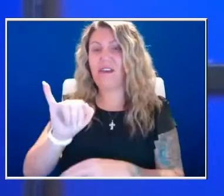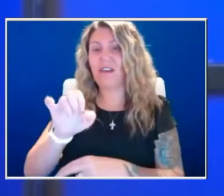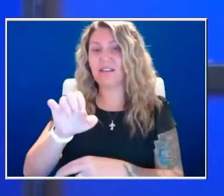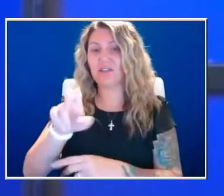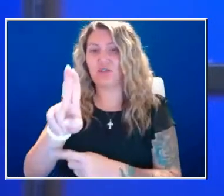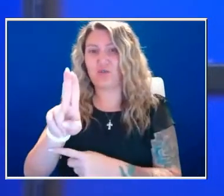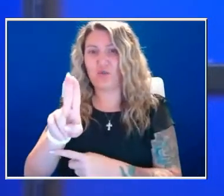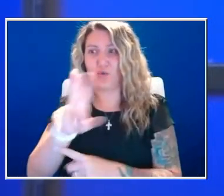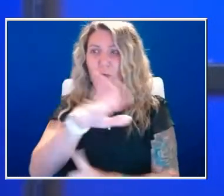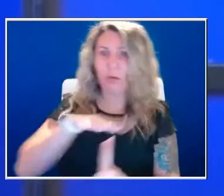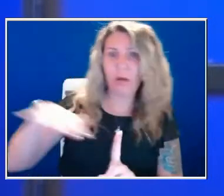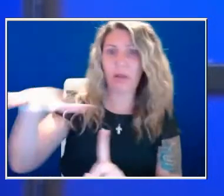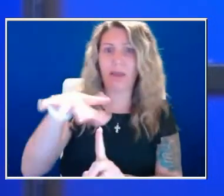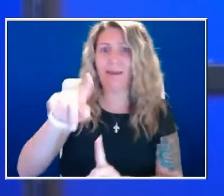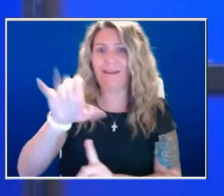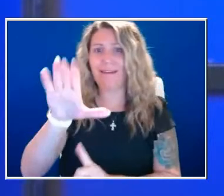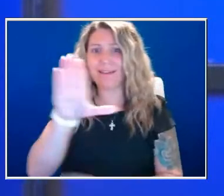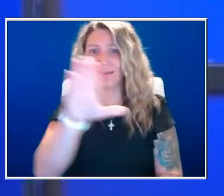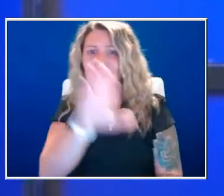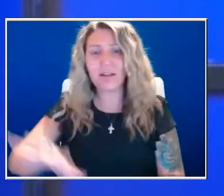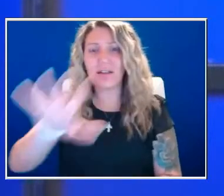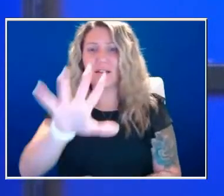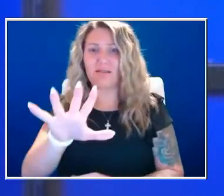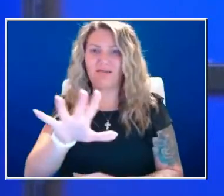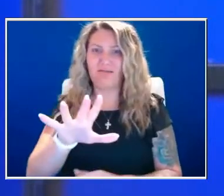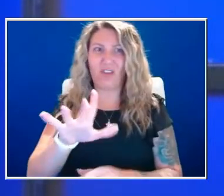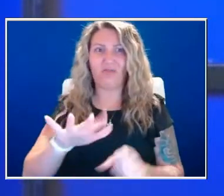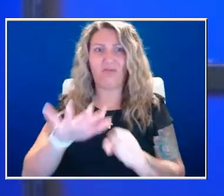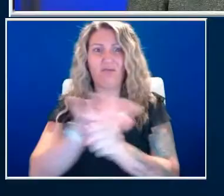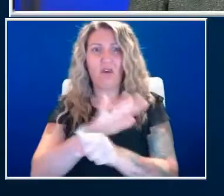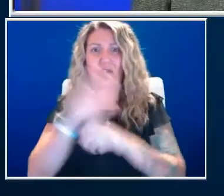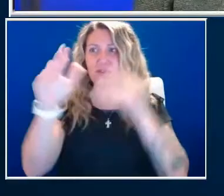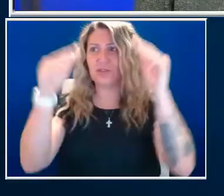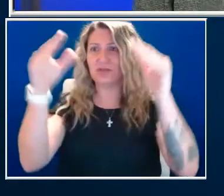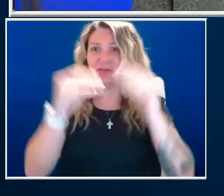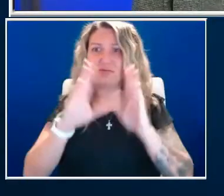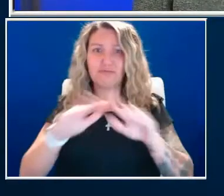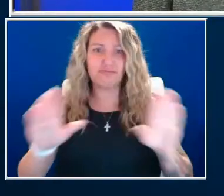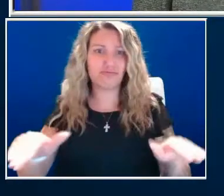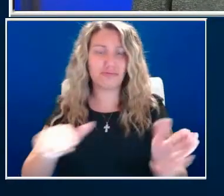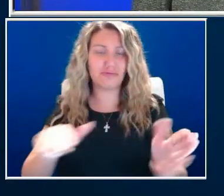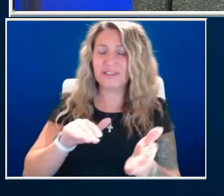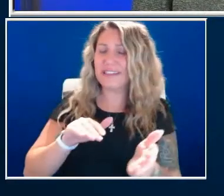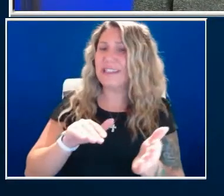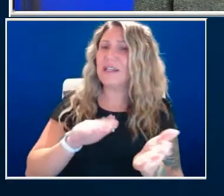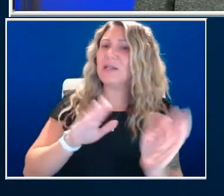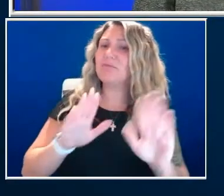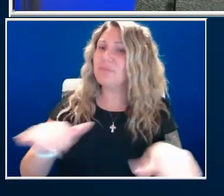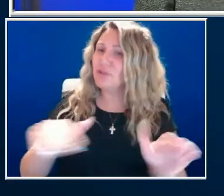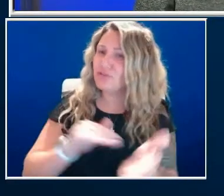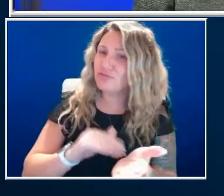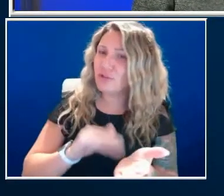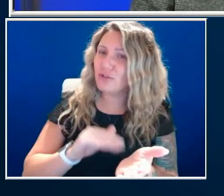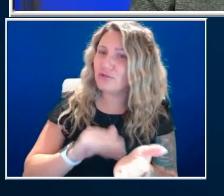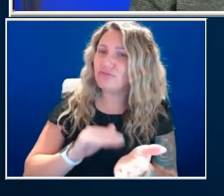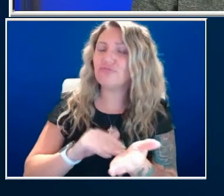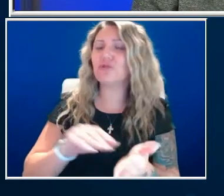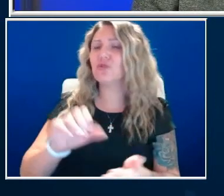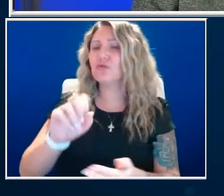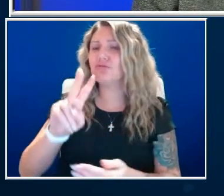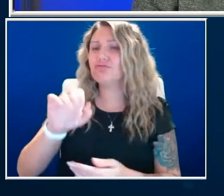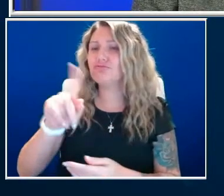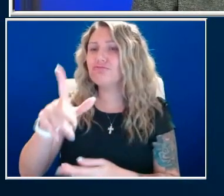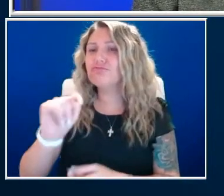patients. Pediatric critical care physician Dr. Sean Sood joins us this morning. And Doctor, I know you've been working long shifts right